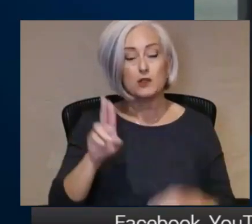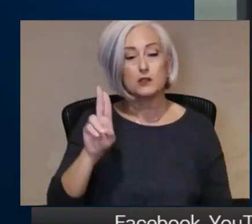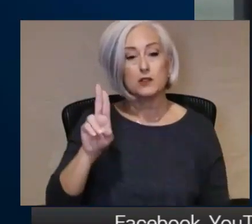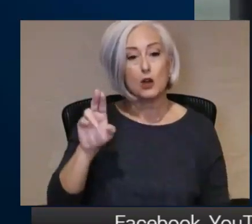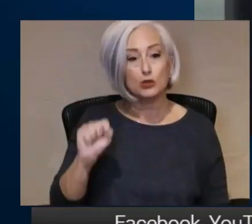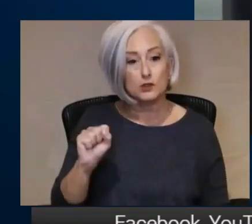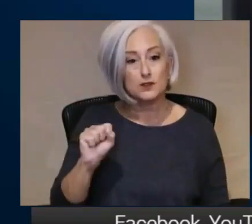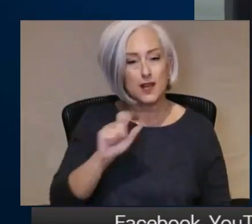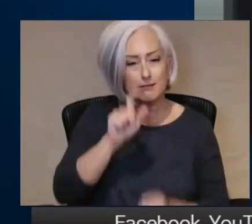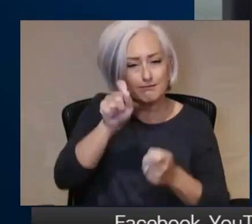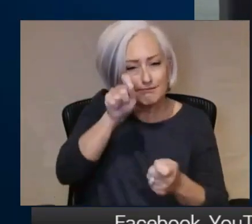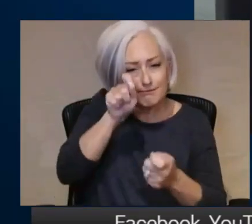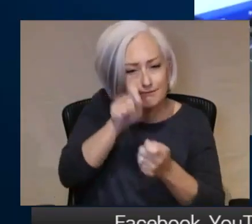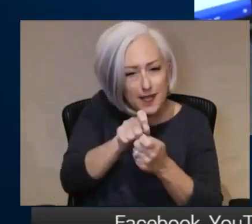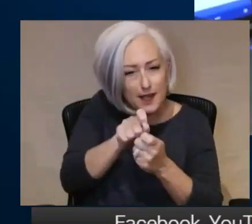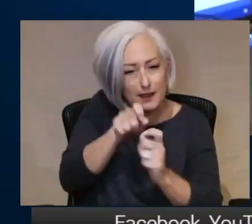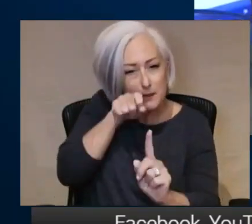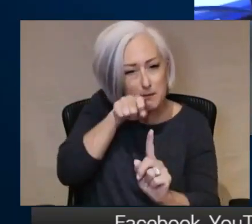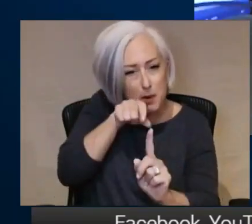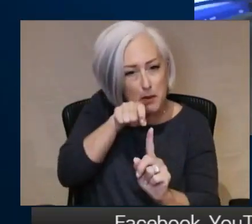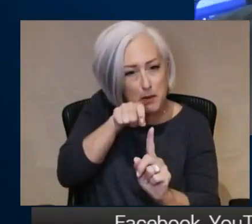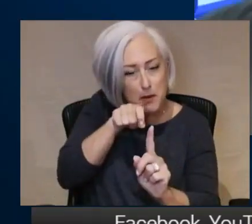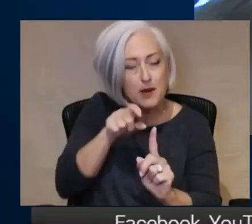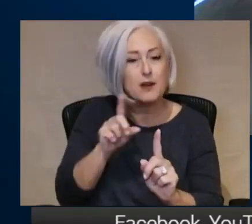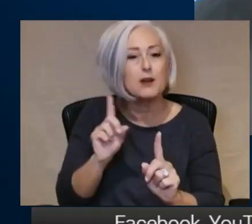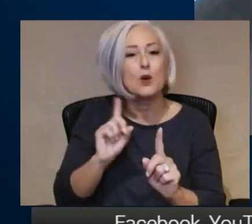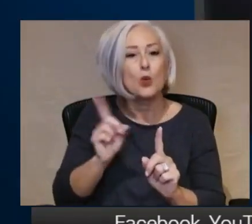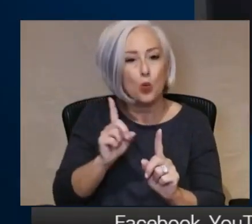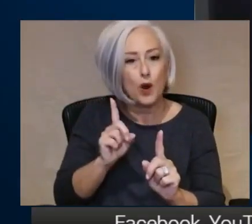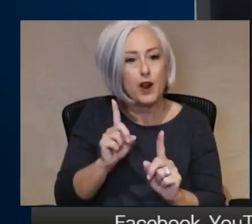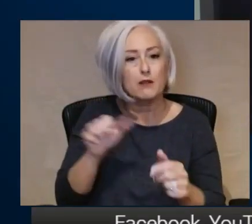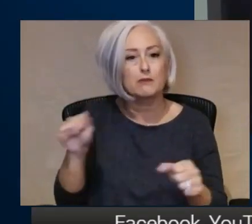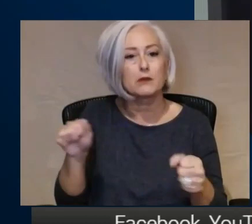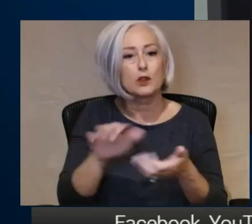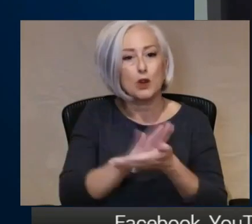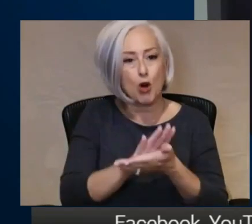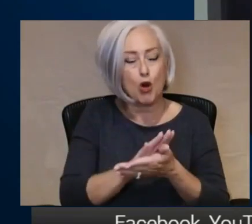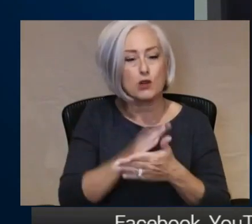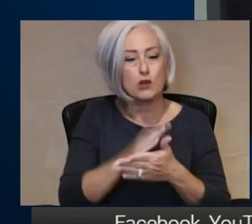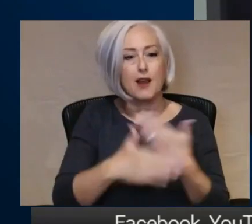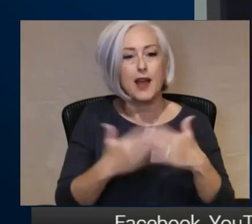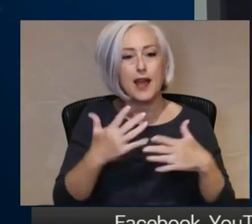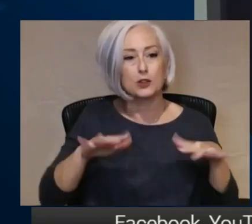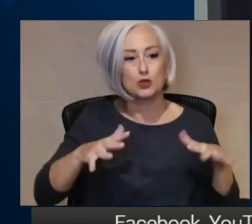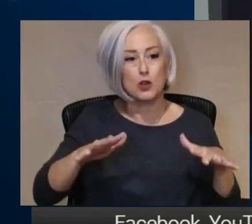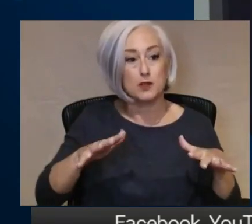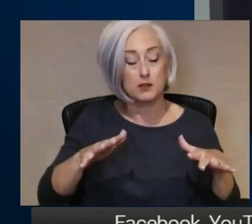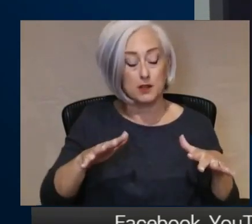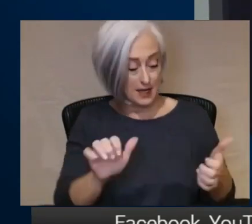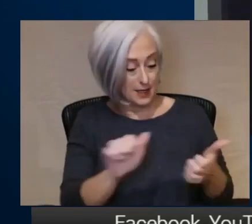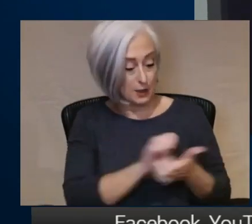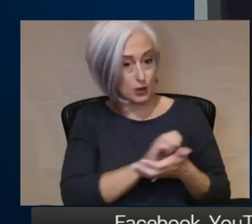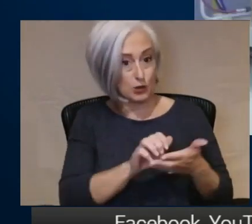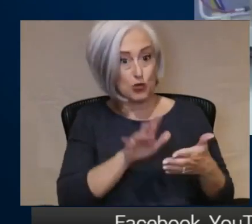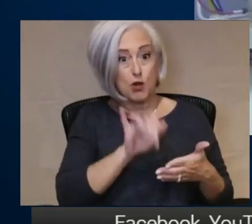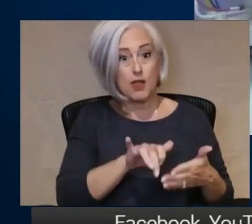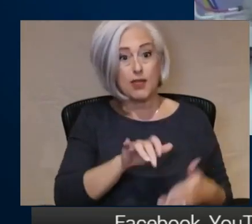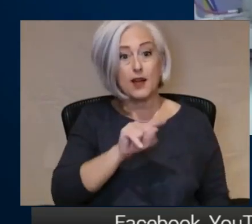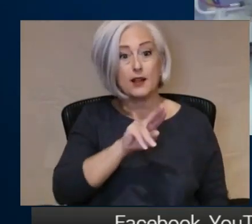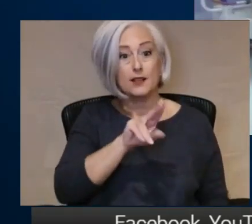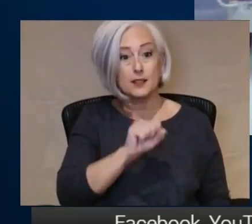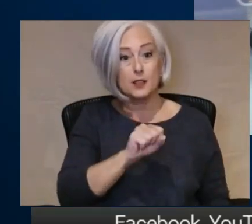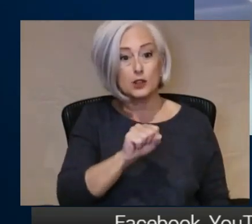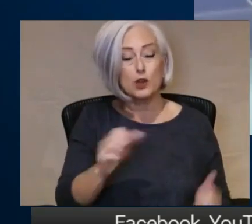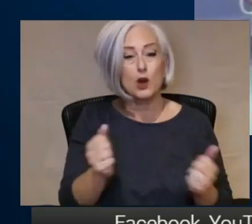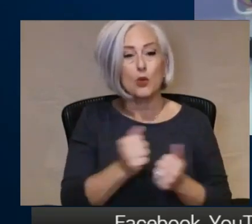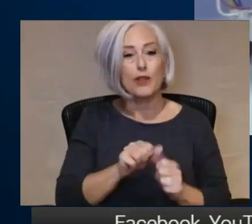brain causing the hand tremors. It destroys this tissue without risk or damage to the surrounding healthy tissue. The